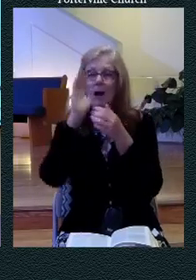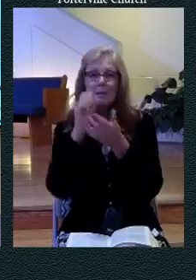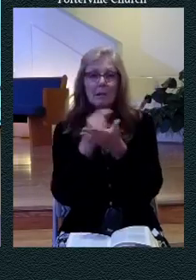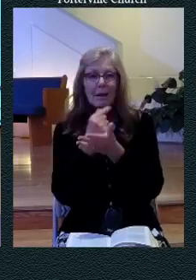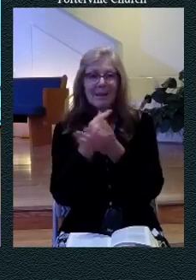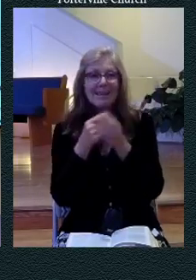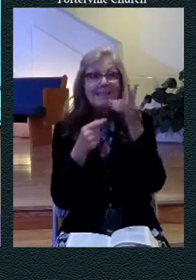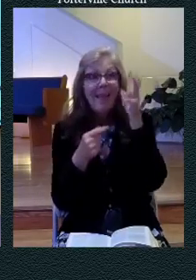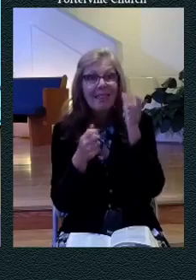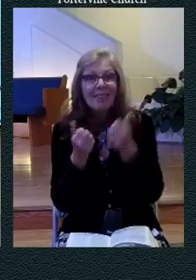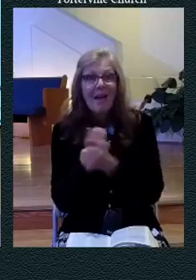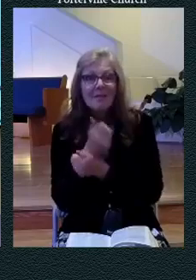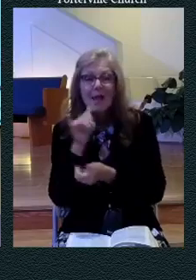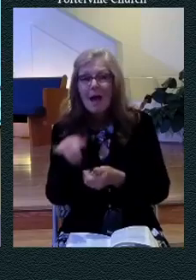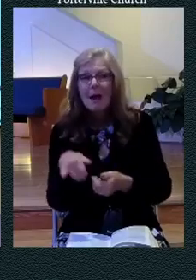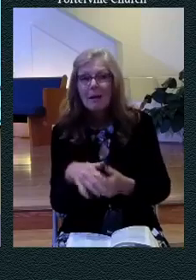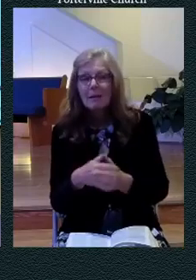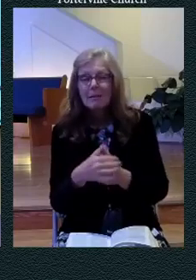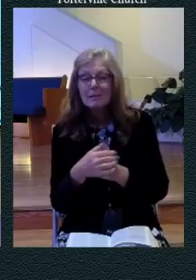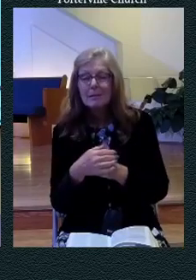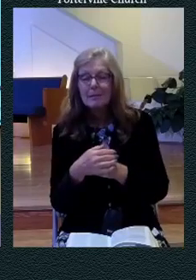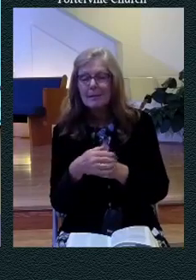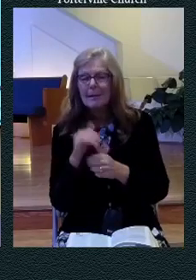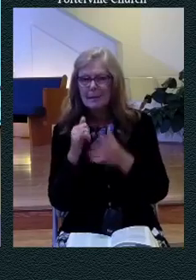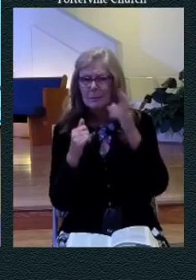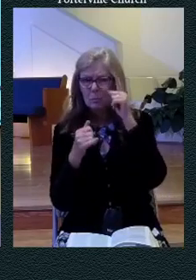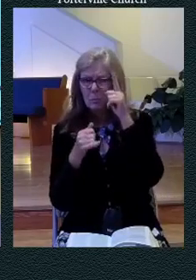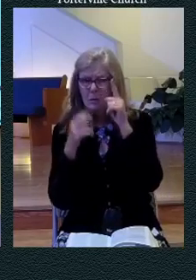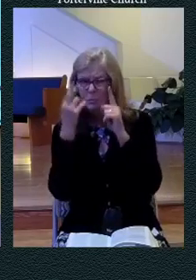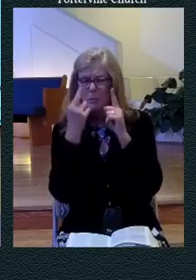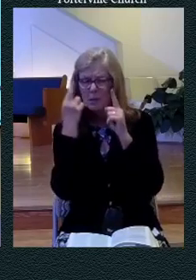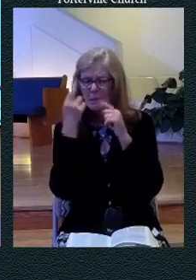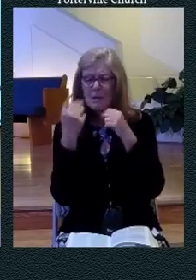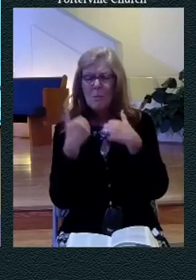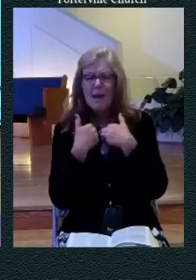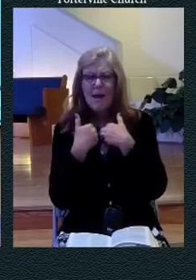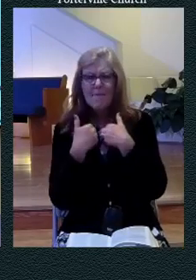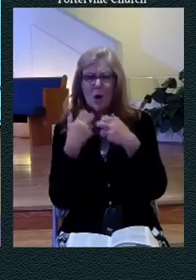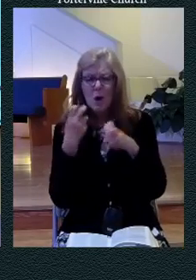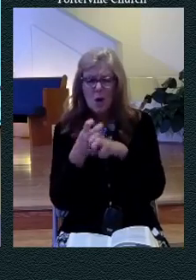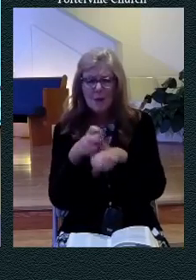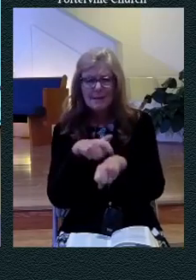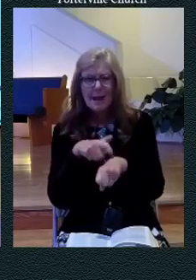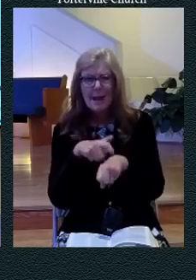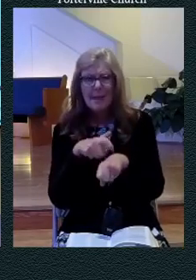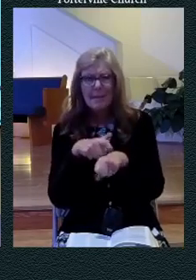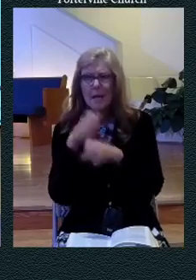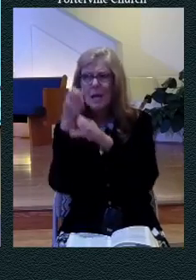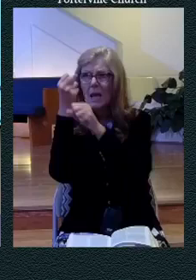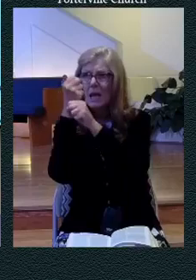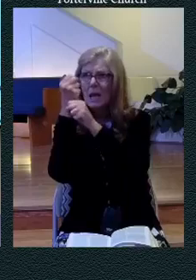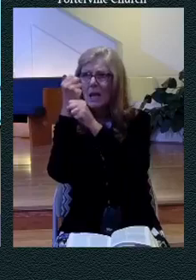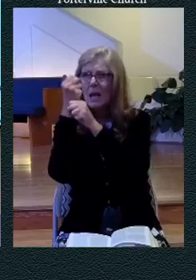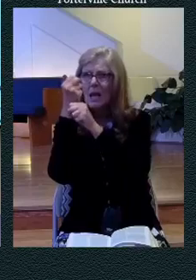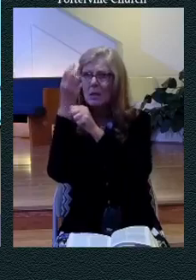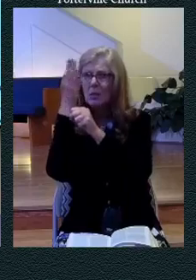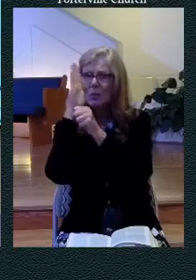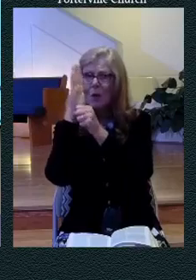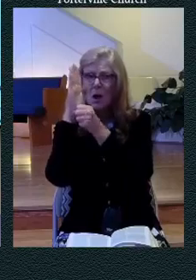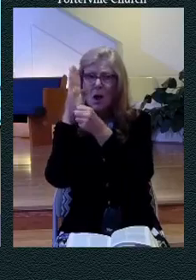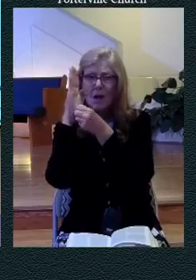this. And in fact, that's one reason we have such a hard time holding on to insight that may have even been once